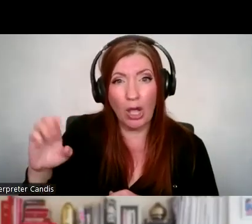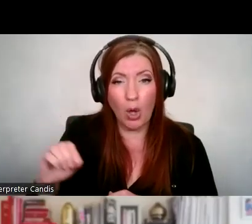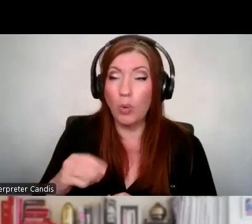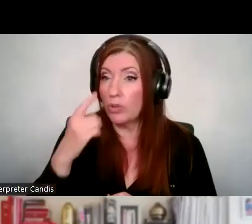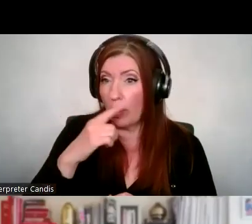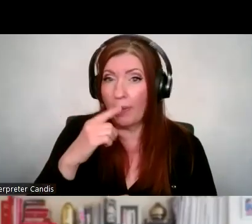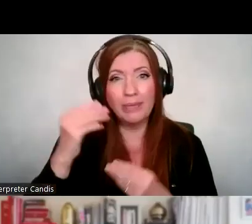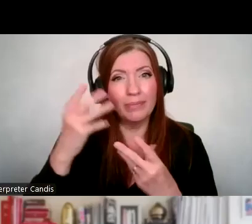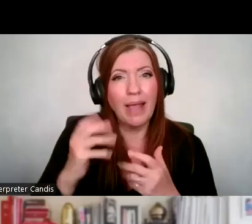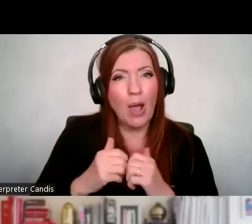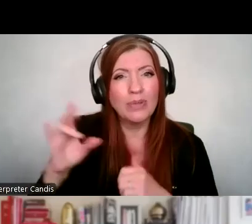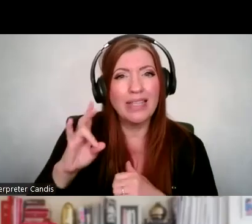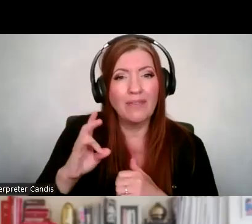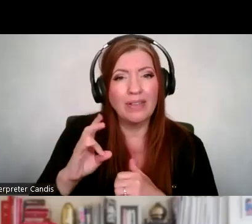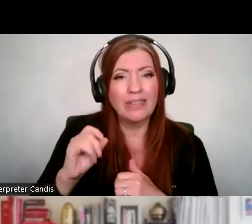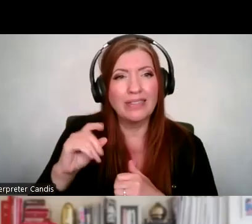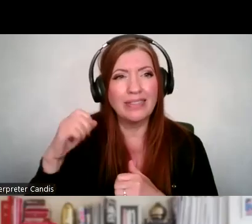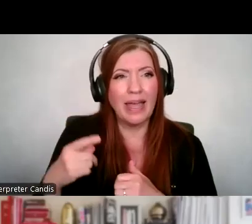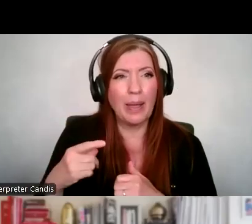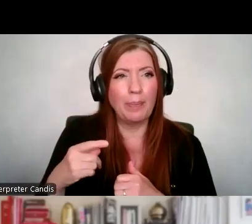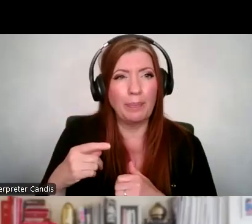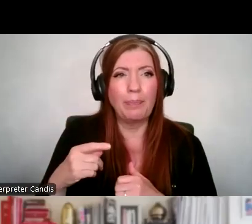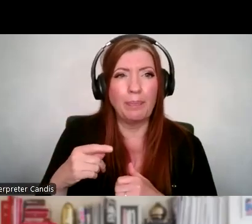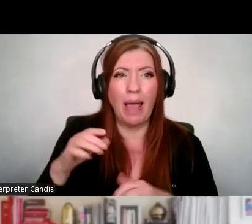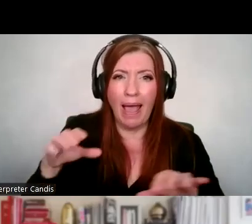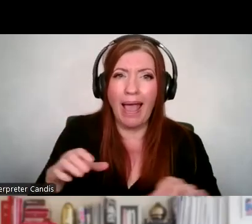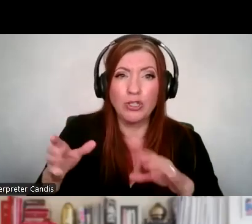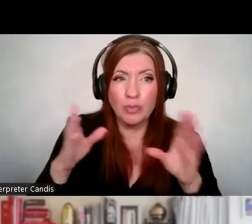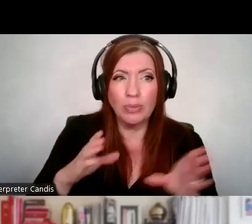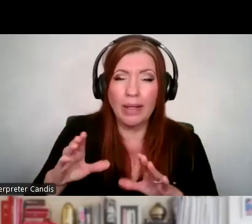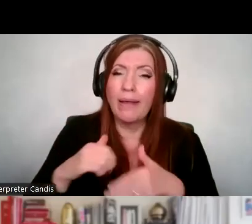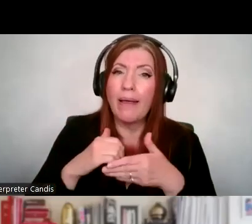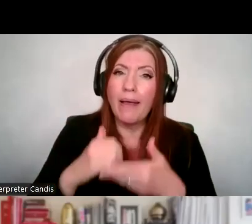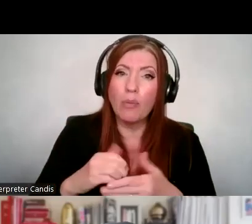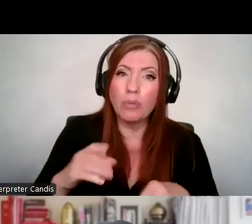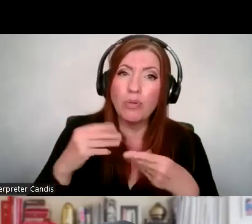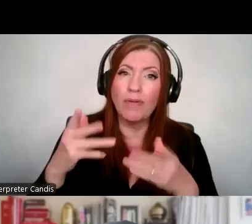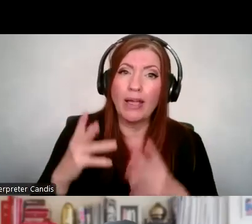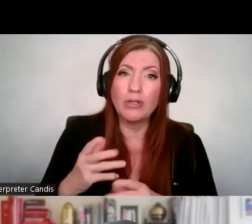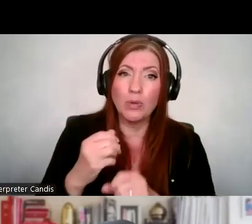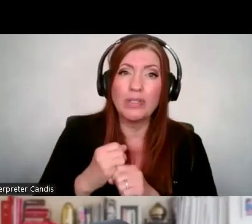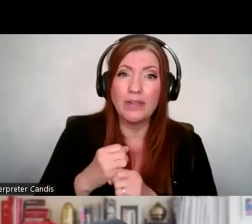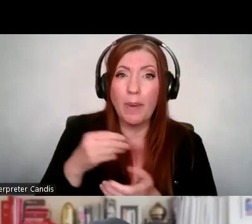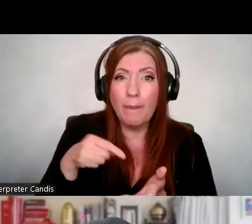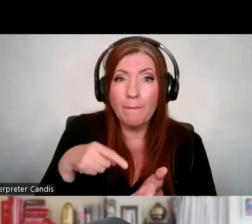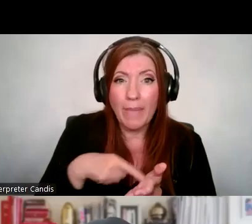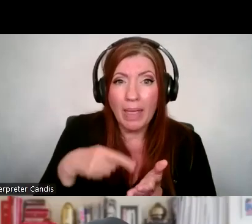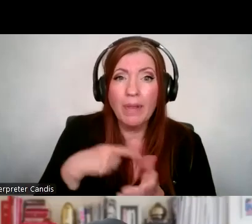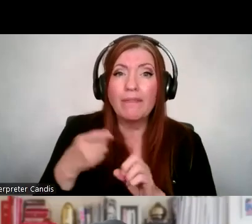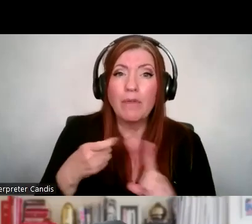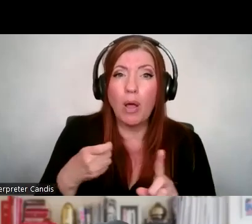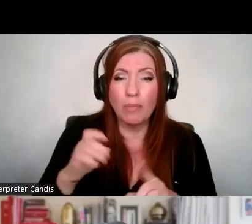how the 7-Step Parity Action Plan helps providers receive payment from commercial insurers? Yeah, thanks, Stephanie.